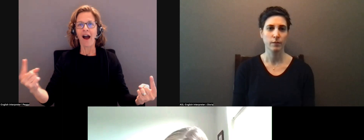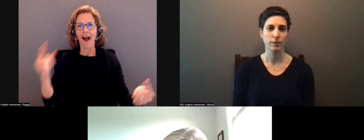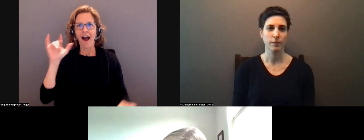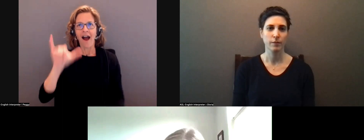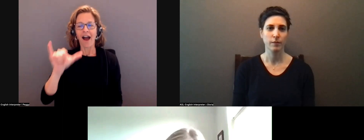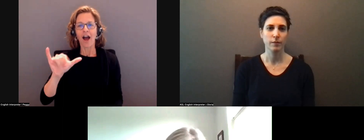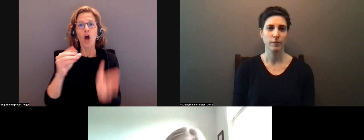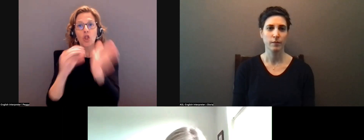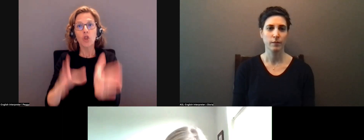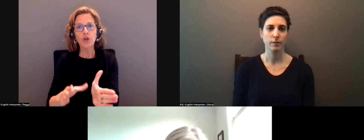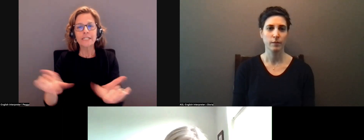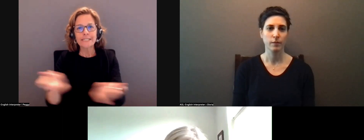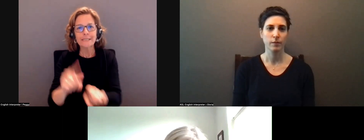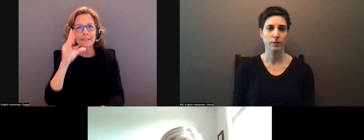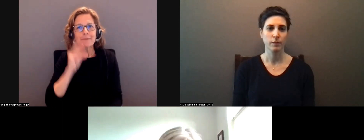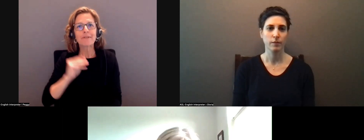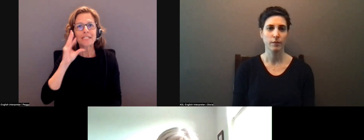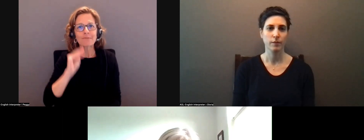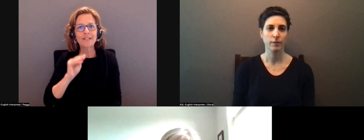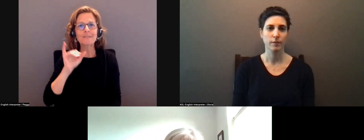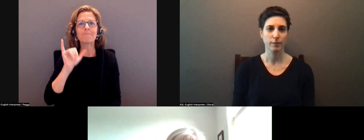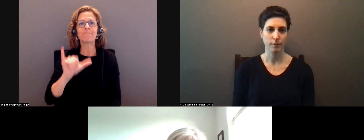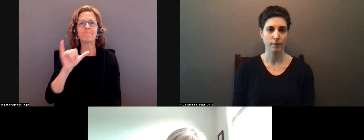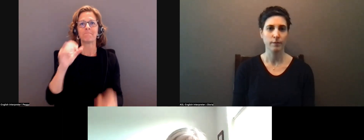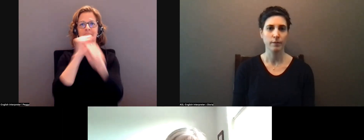But as a result of that, we've